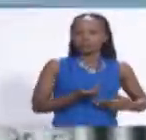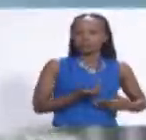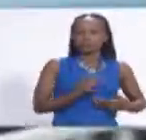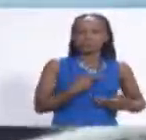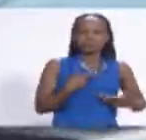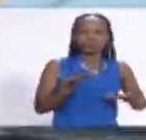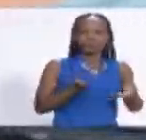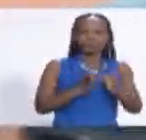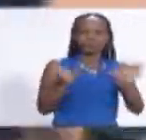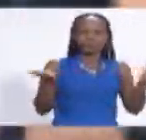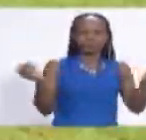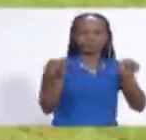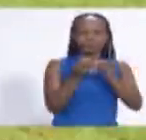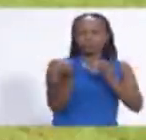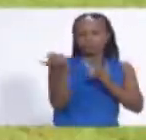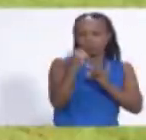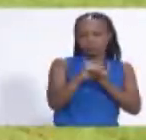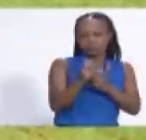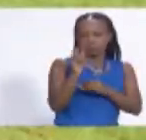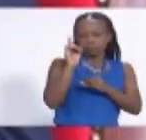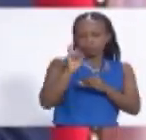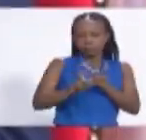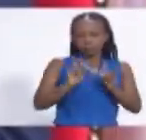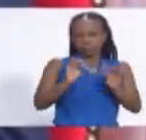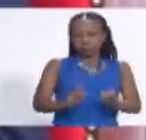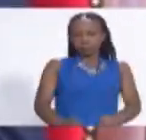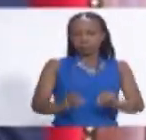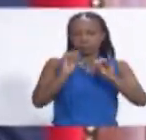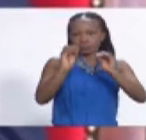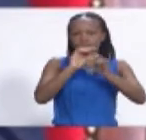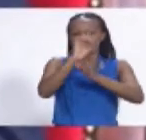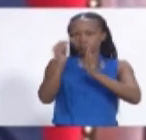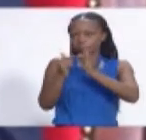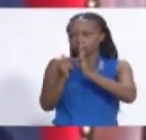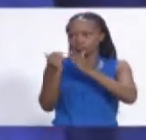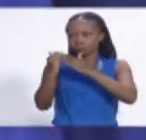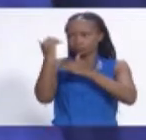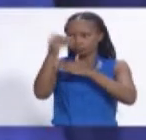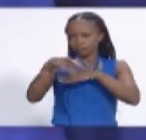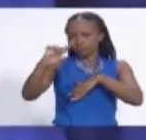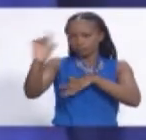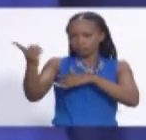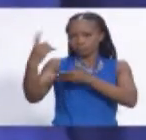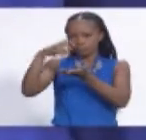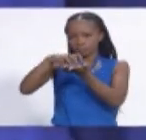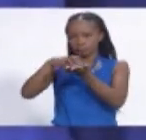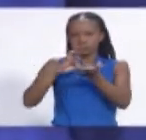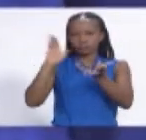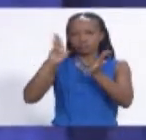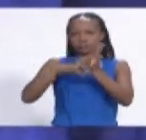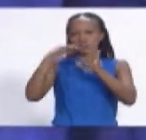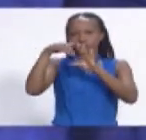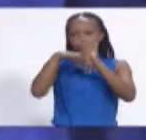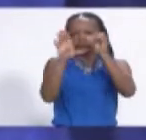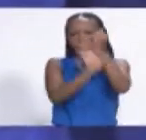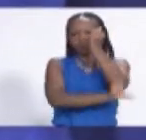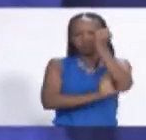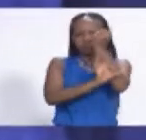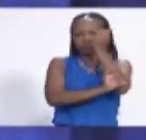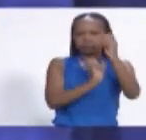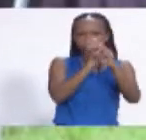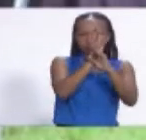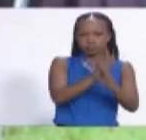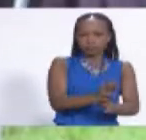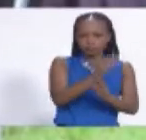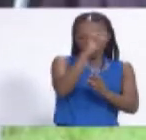public gathering of any sort may have to reschedule. This is after the first case reported in the country has forced the